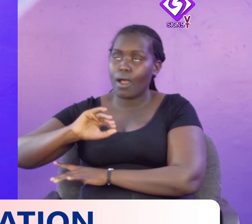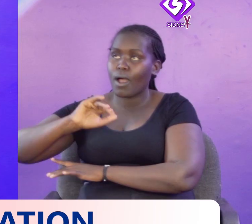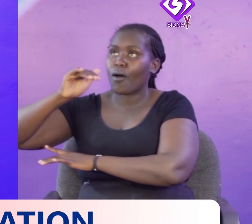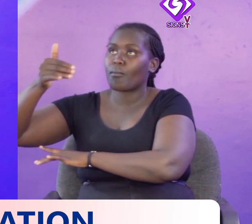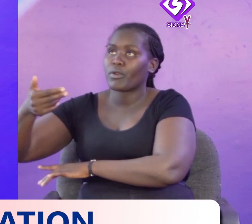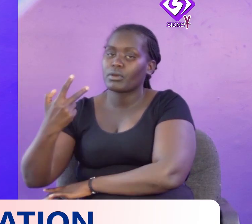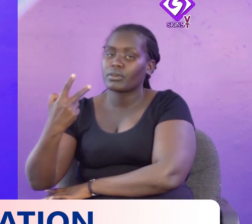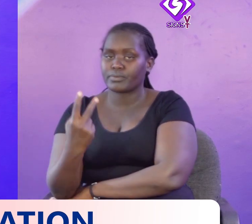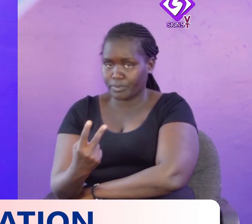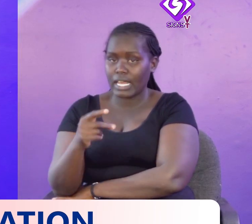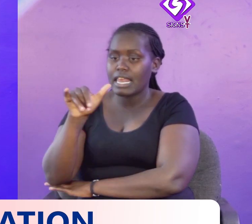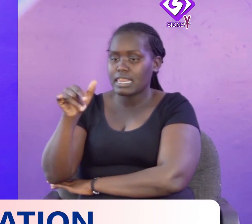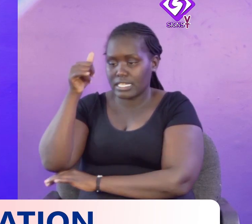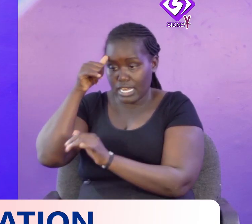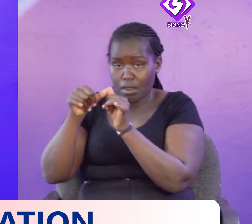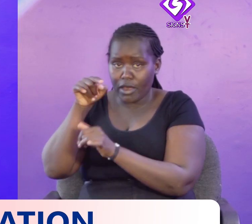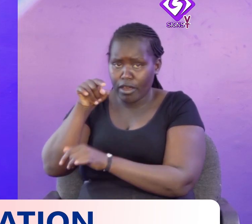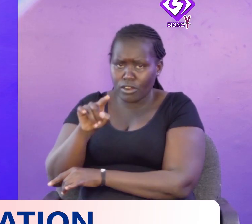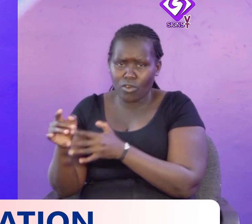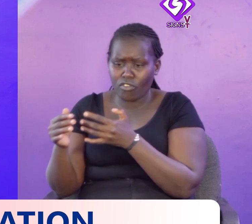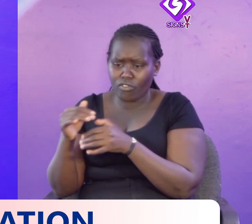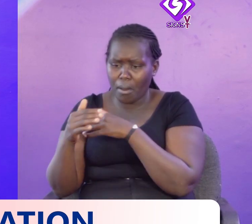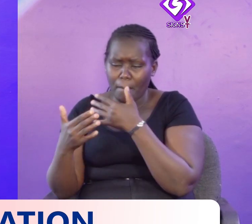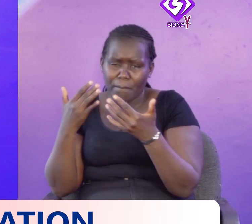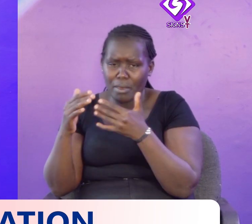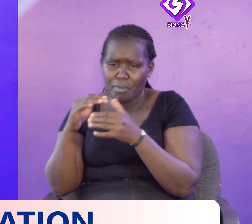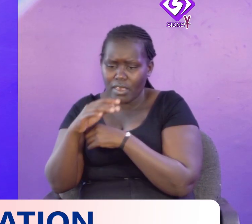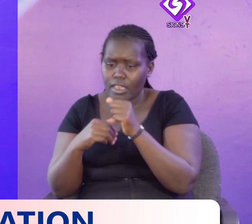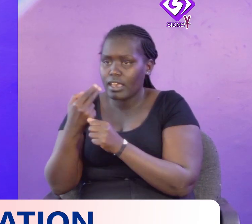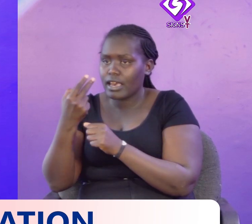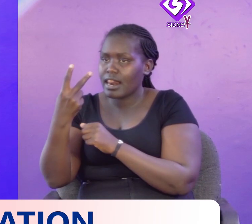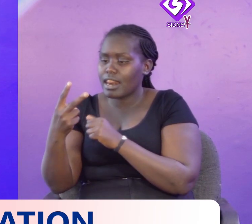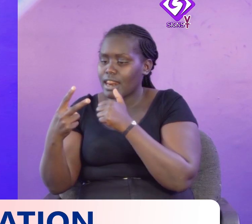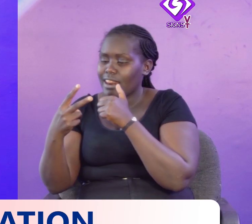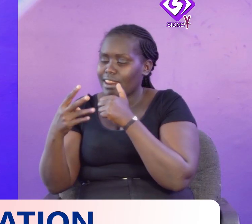see, does that remind you of around 1991, thereabout,